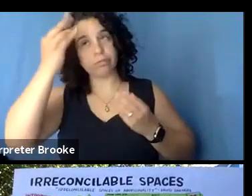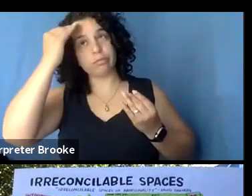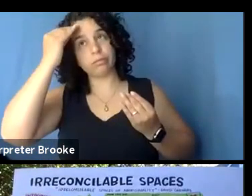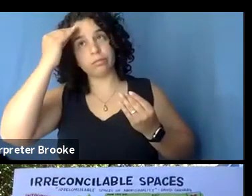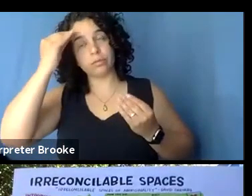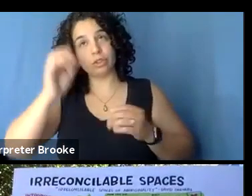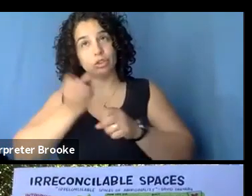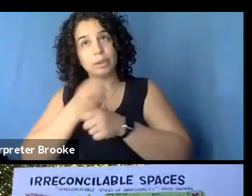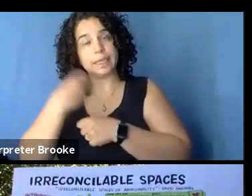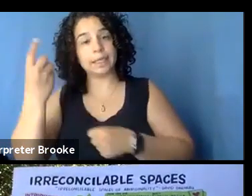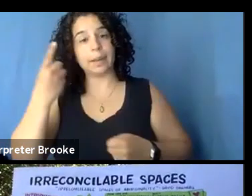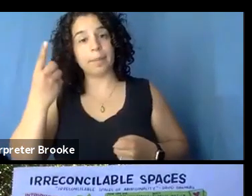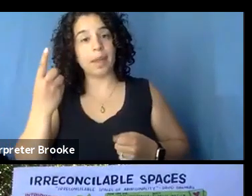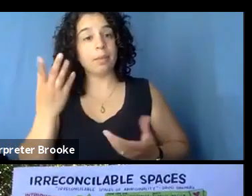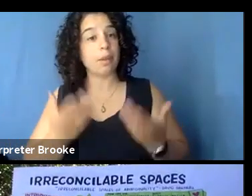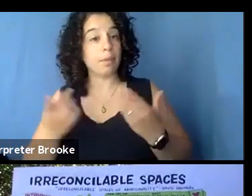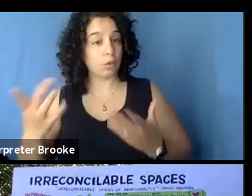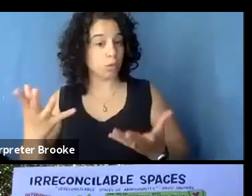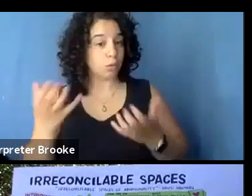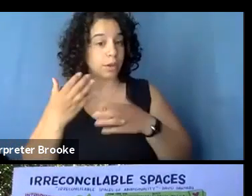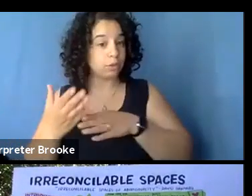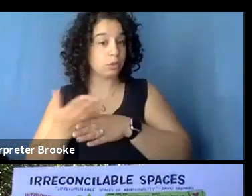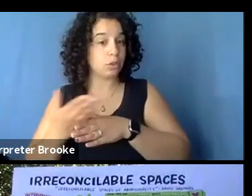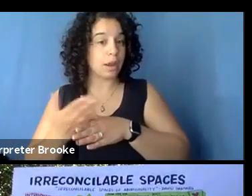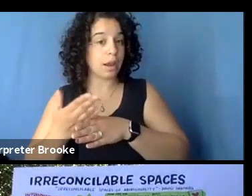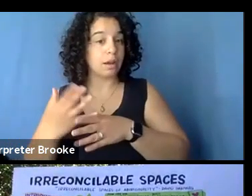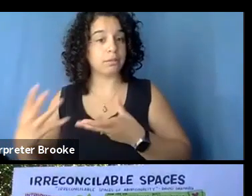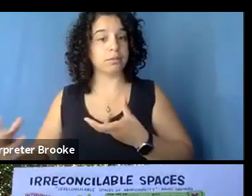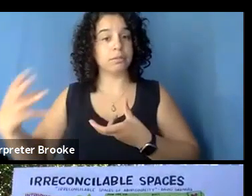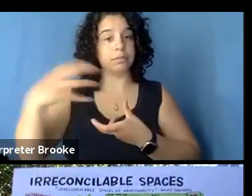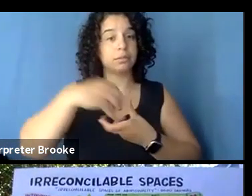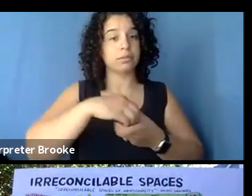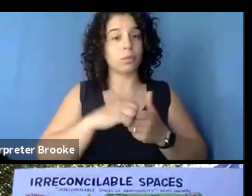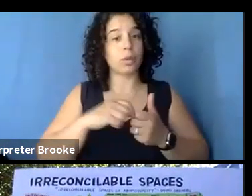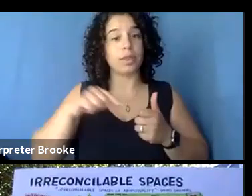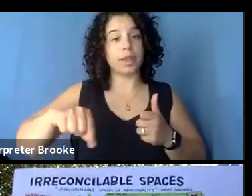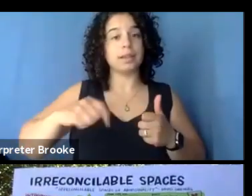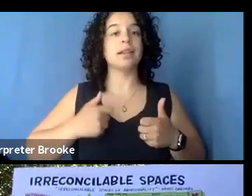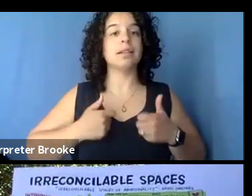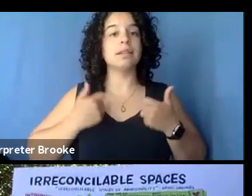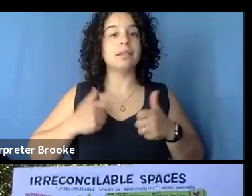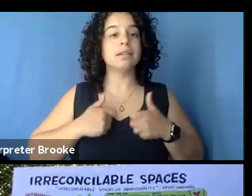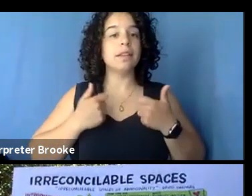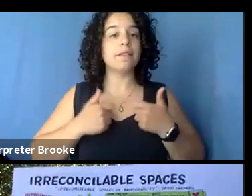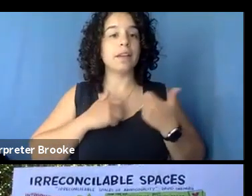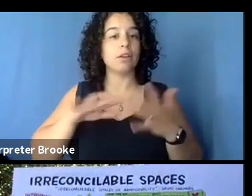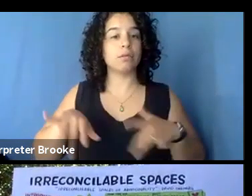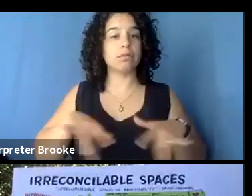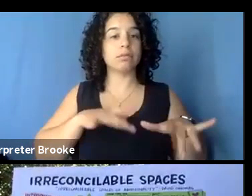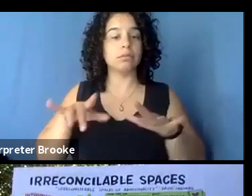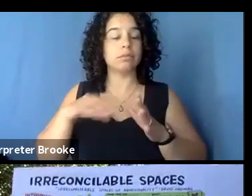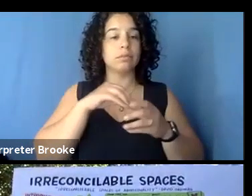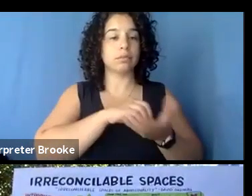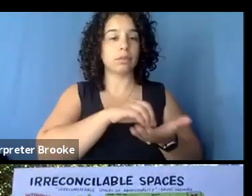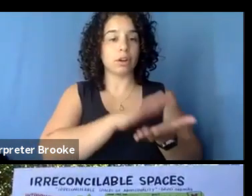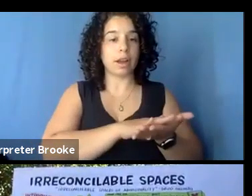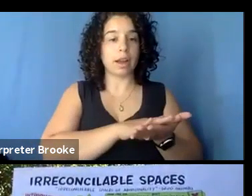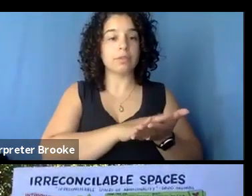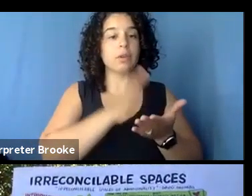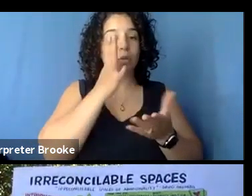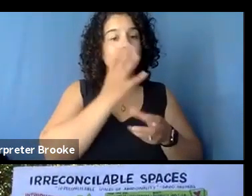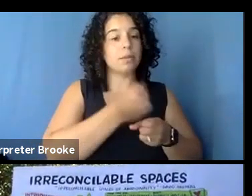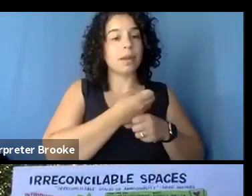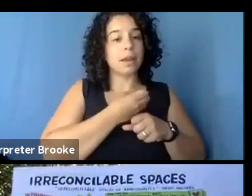prompt, who may want to share it as part of the living archive that we will be creating coming out of